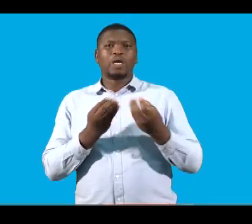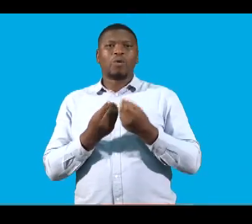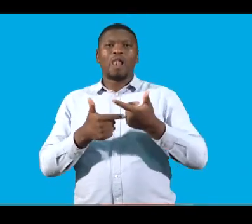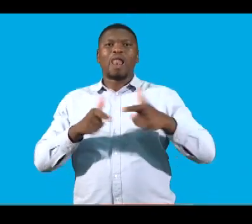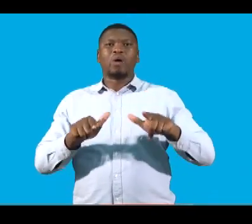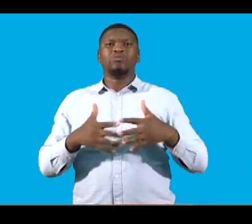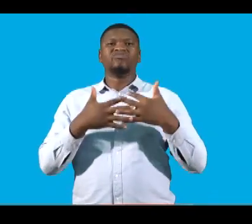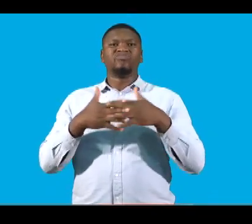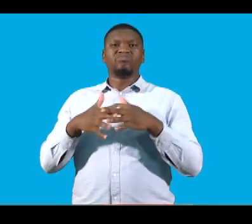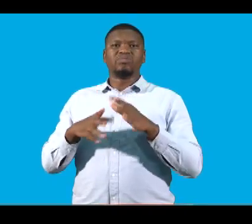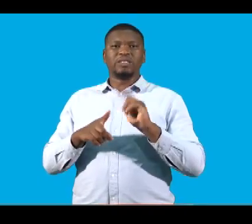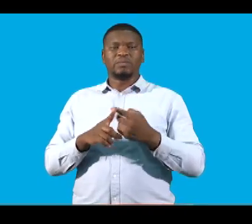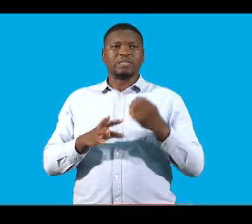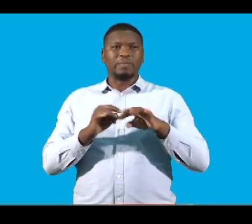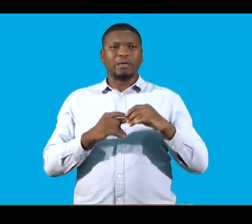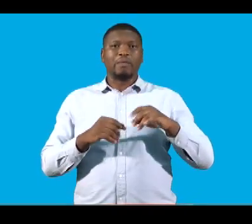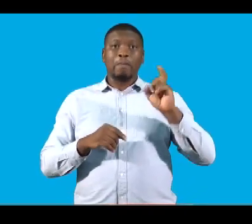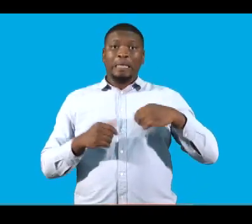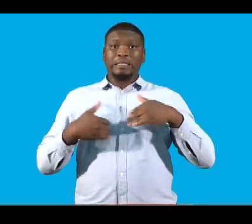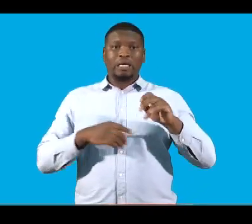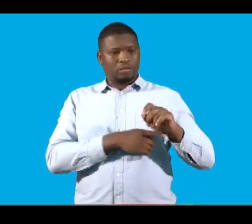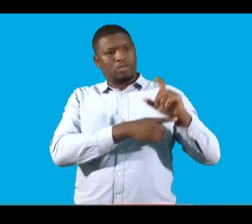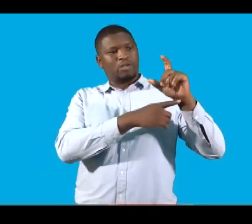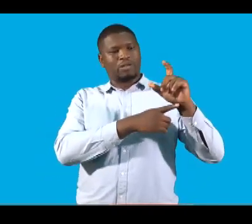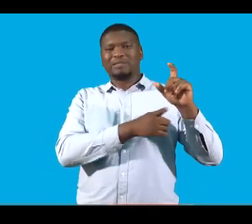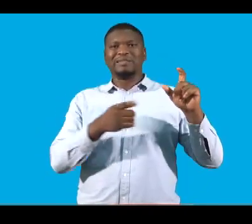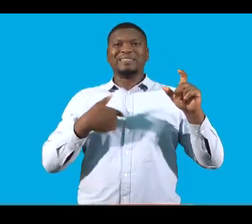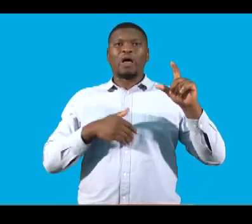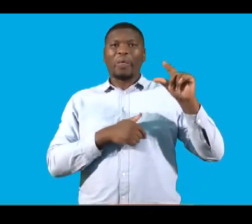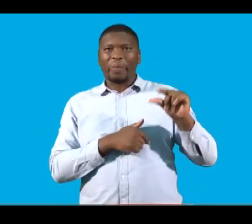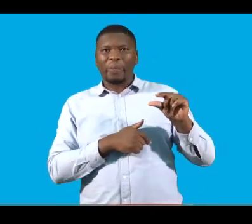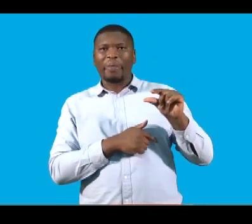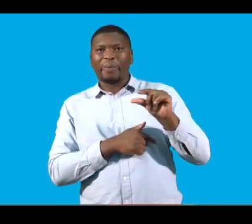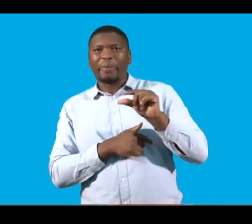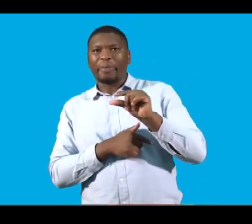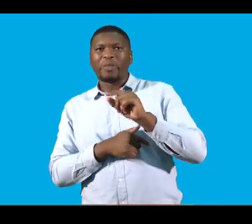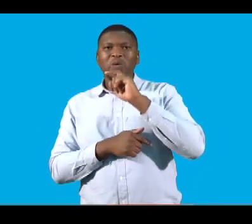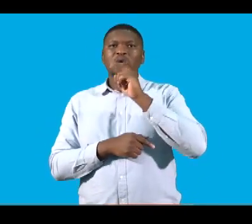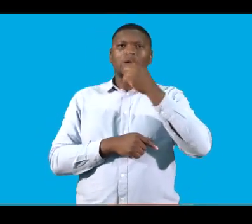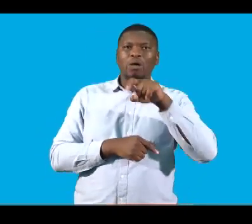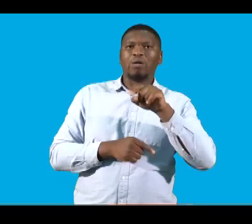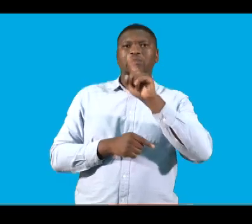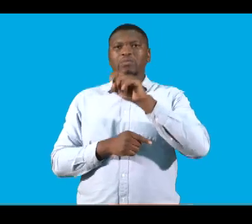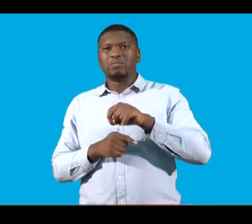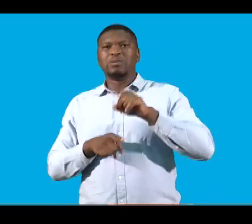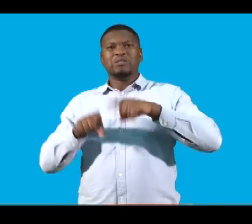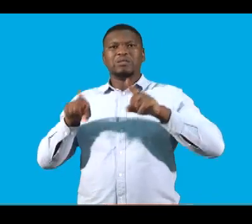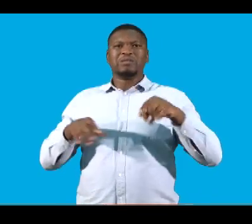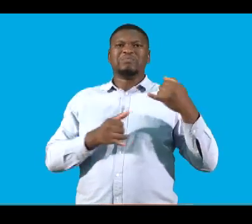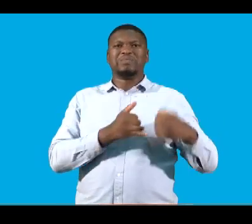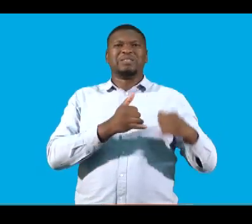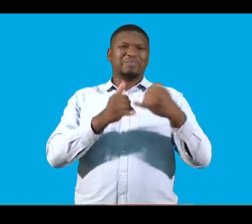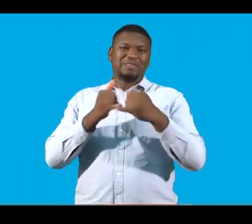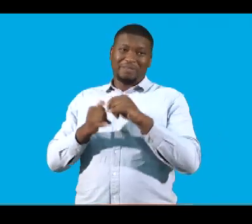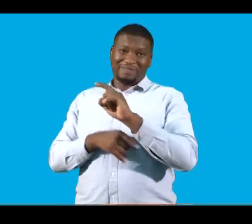with the capitalization of words, getting quotations, using the wrong punctuation for quotations, and then also